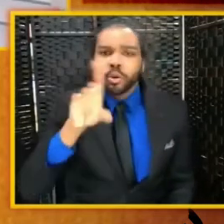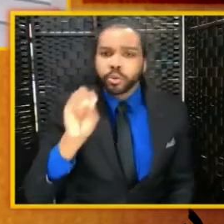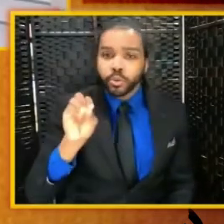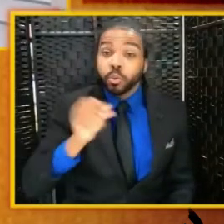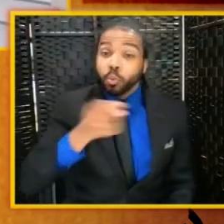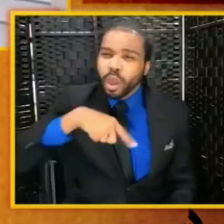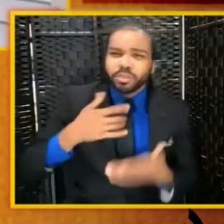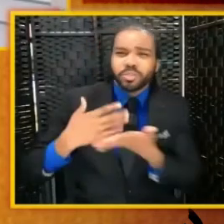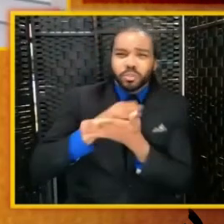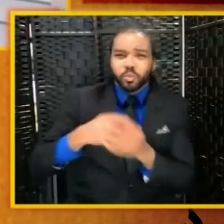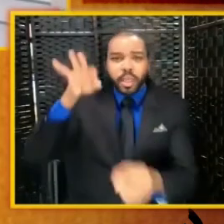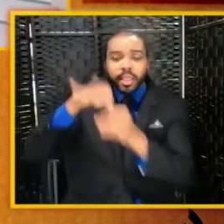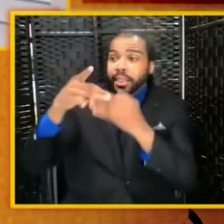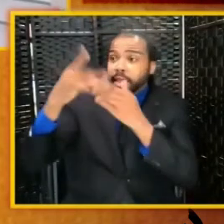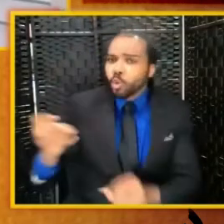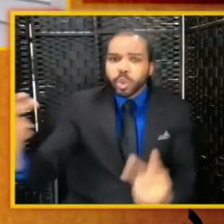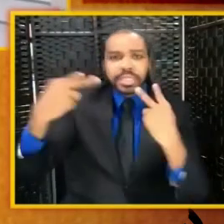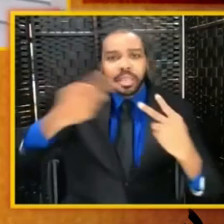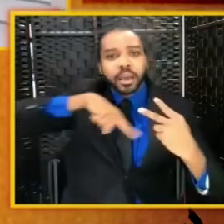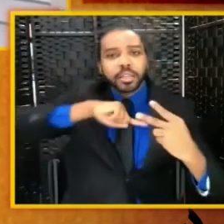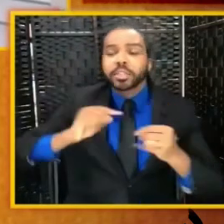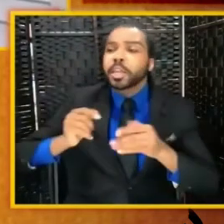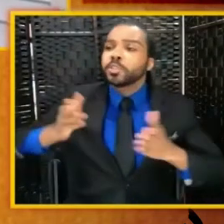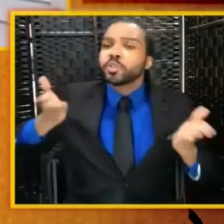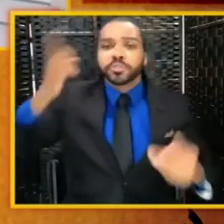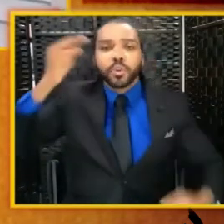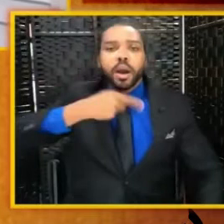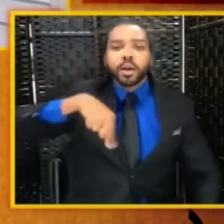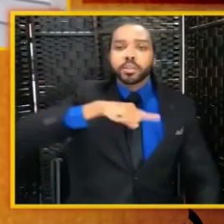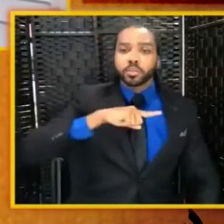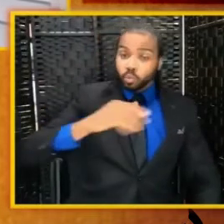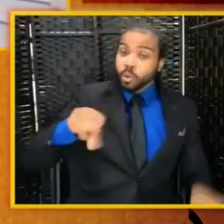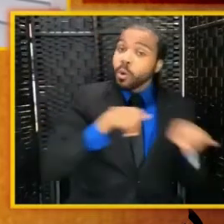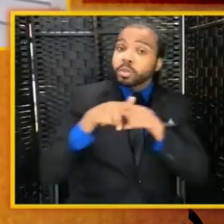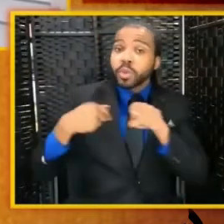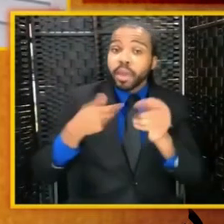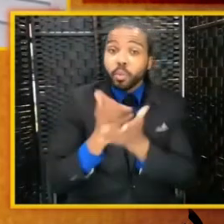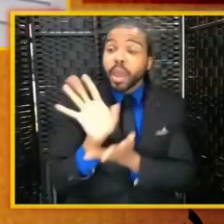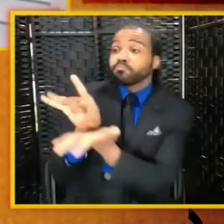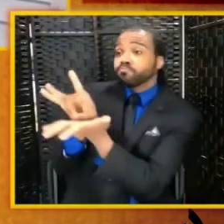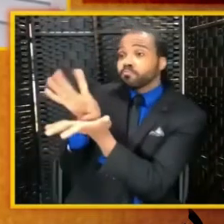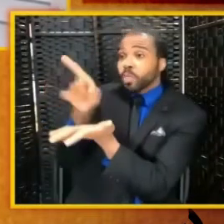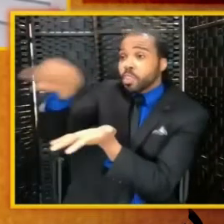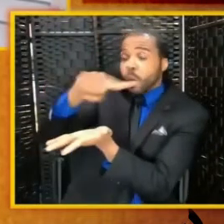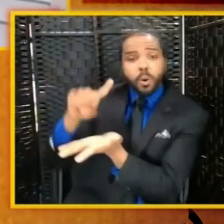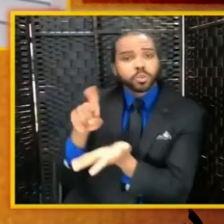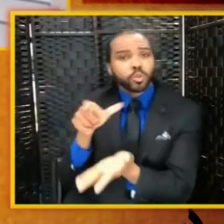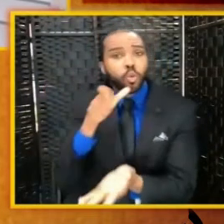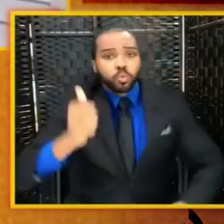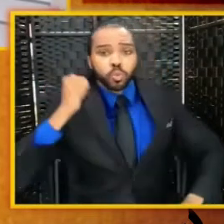elect leaders who see us and who will serve us. And we also have the right to remove those from office who refuse to do their